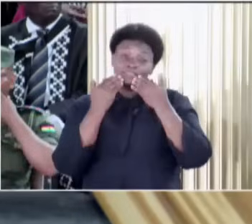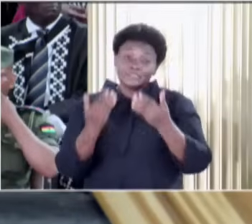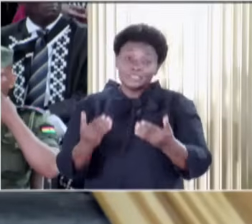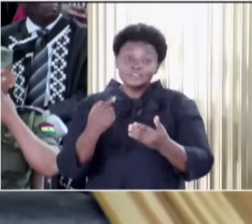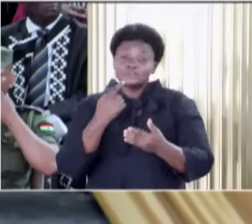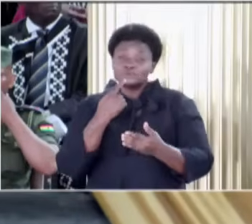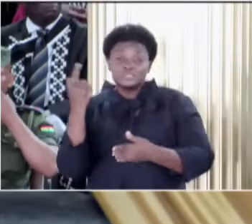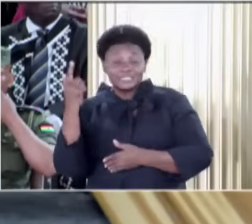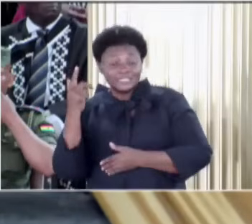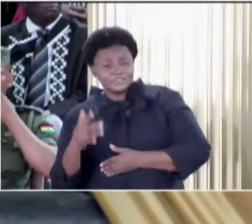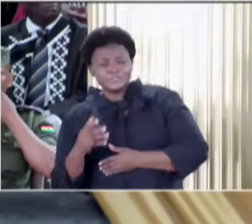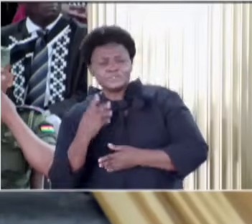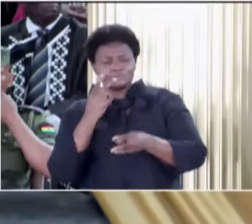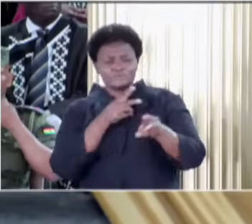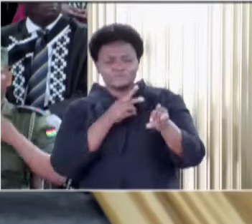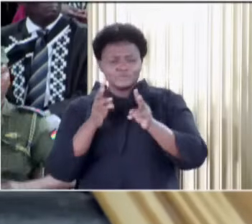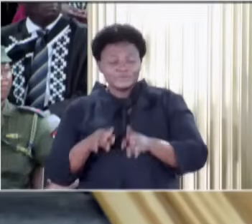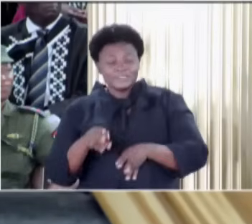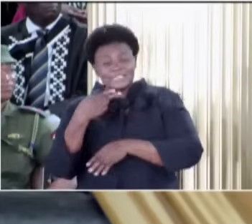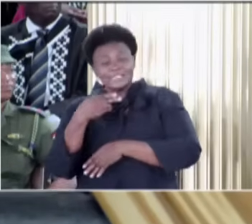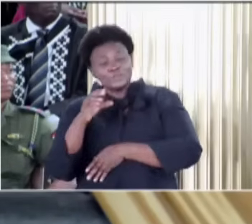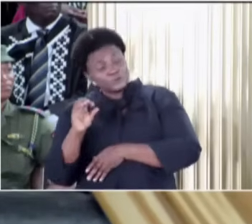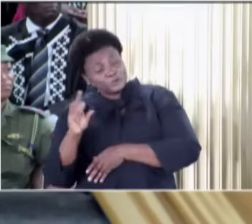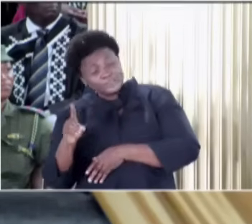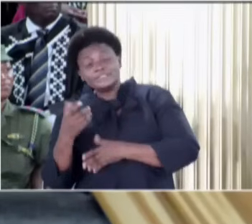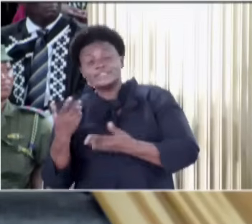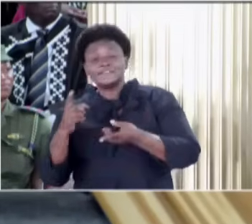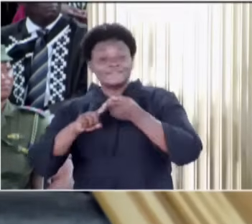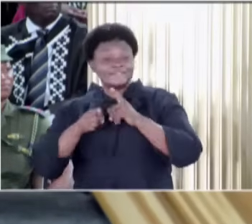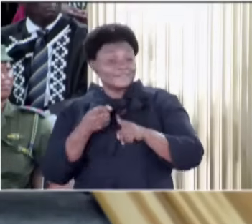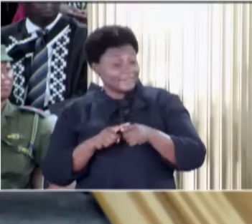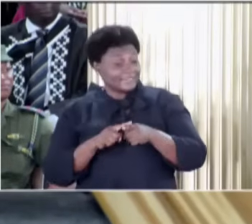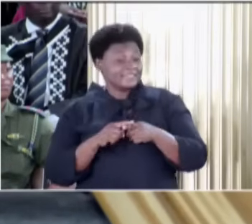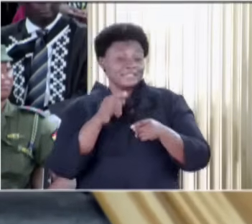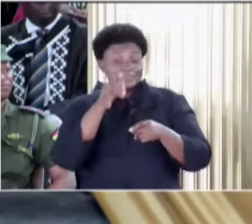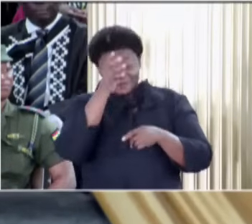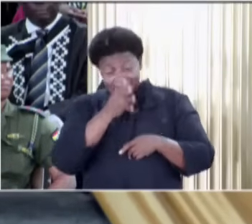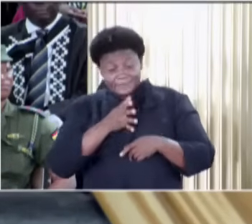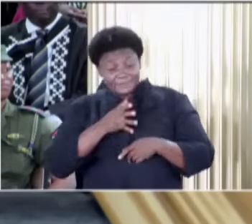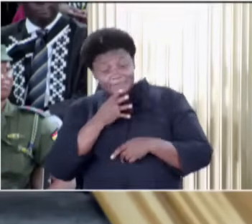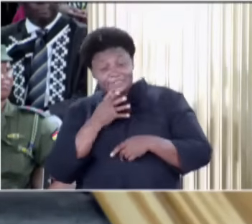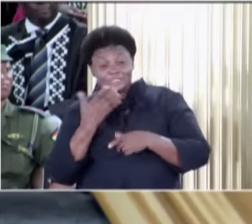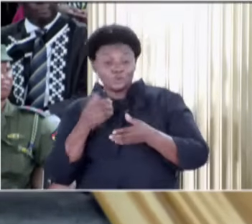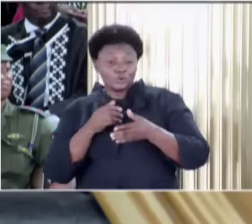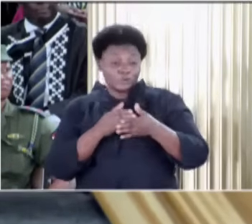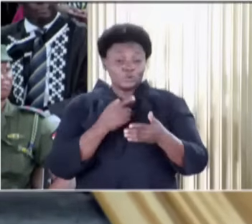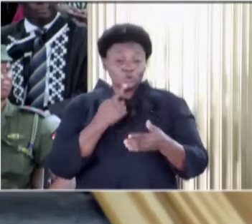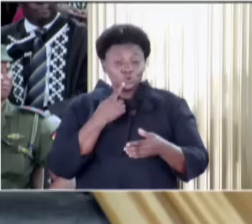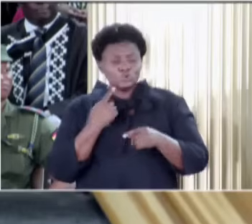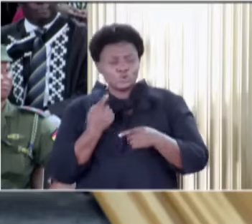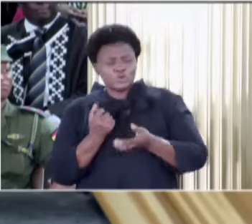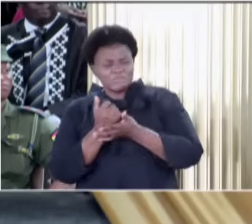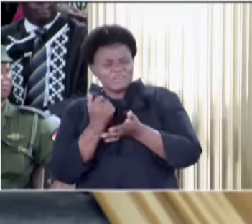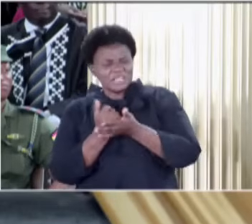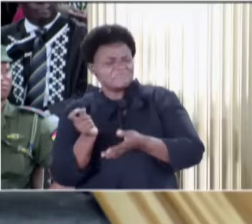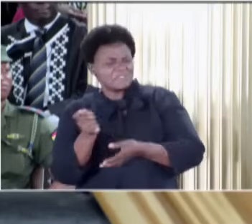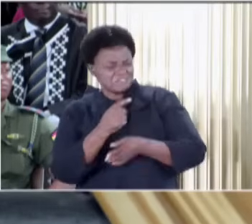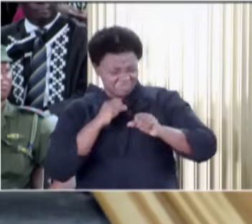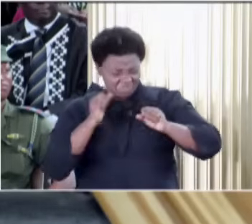lecturers, supervisors, HODs, friends, guardians, and parents who have gone out of their ways to make this day a